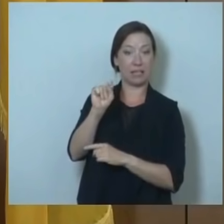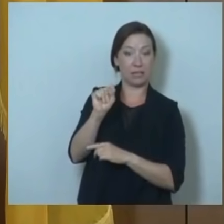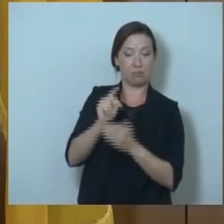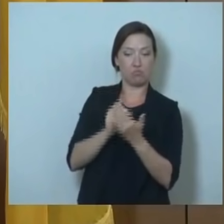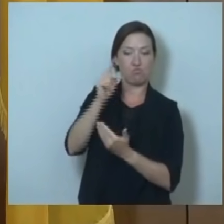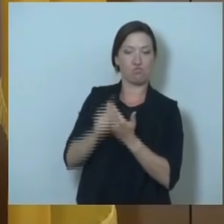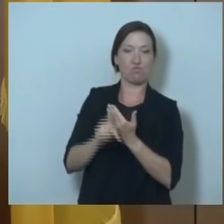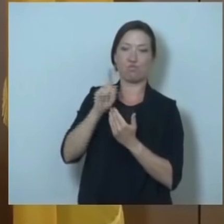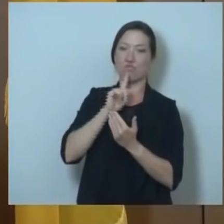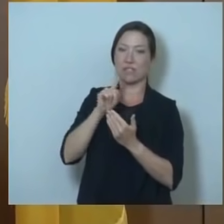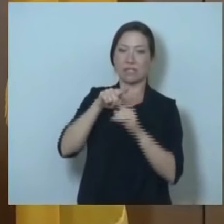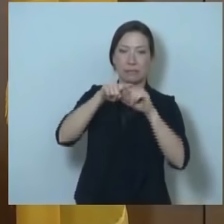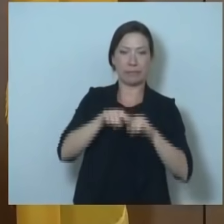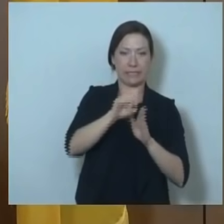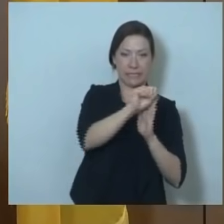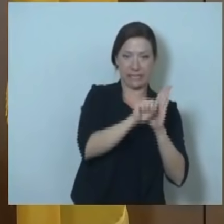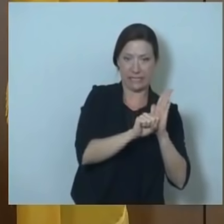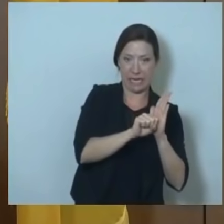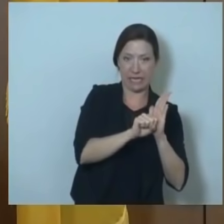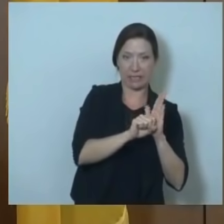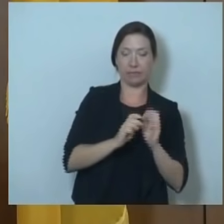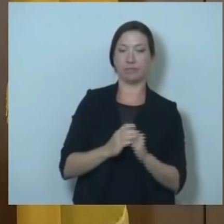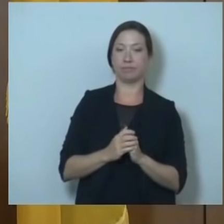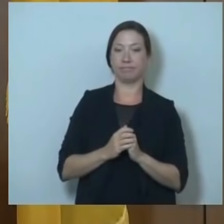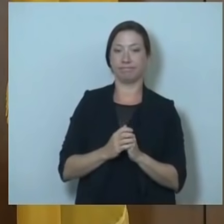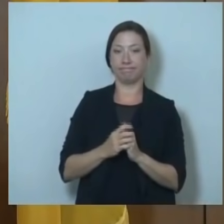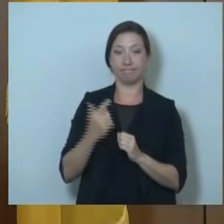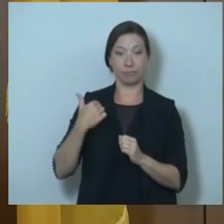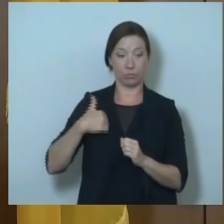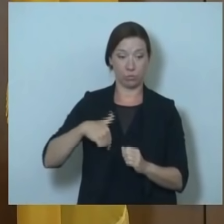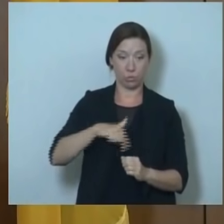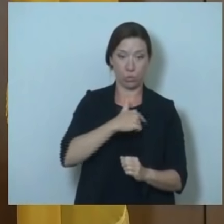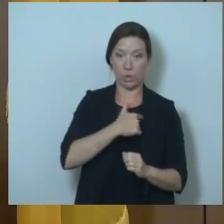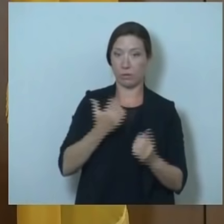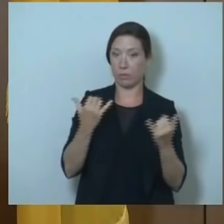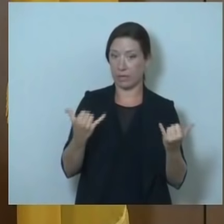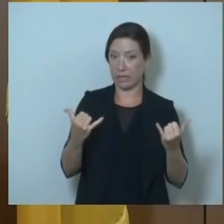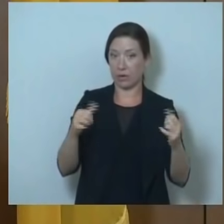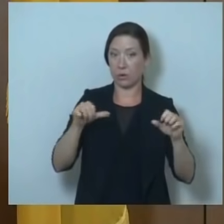on the work of the Department of Health and other partners to test